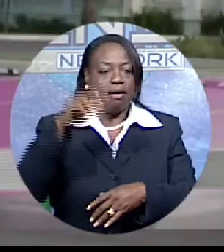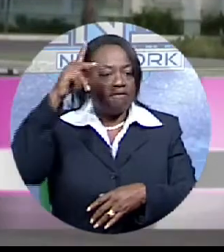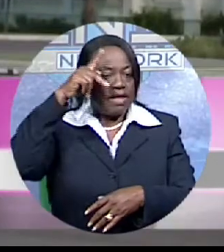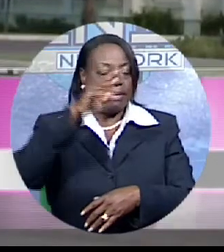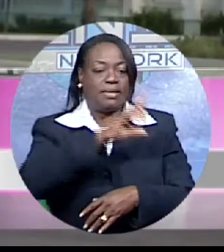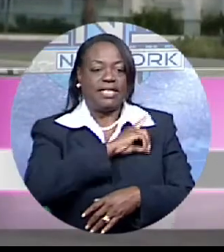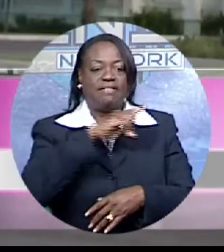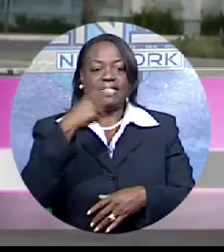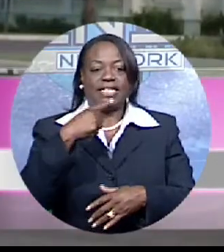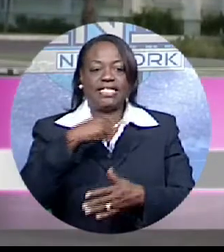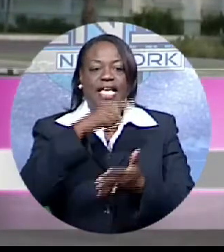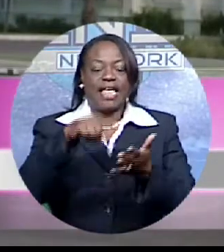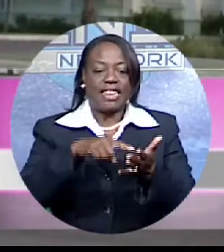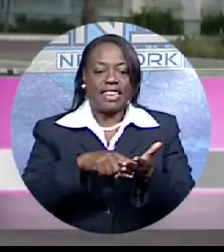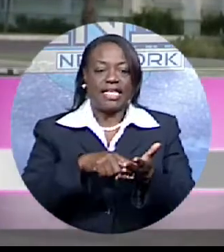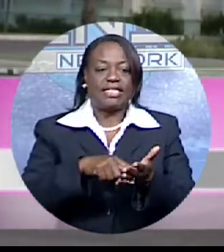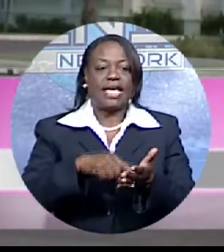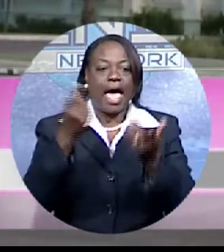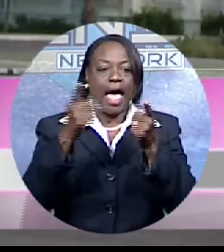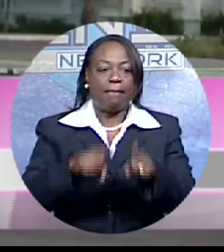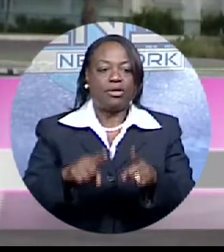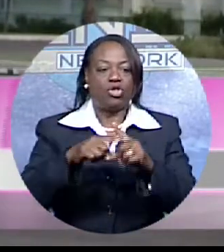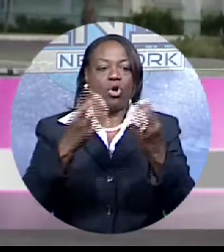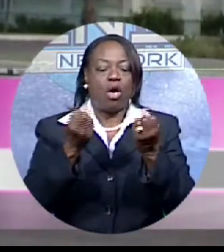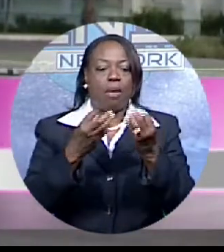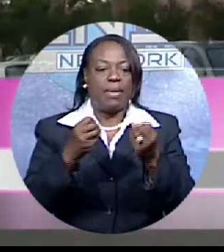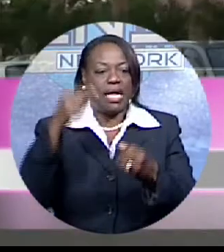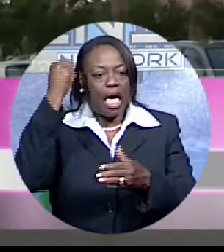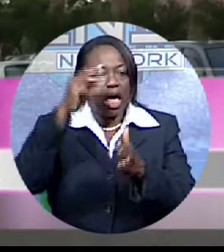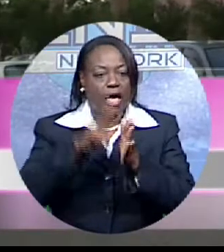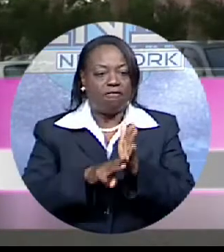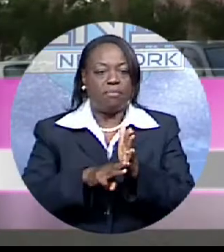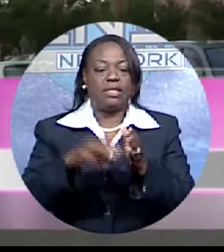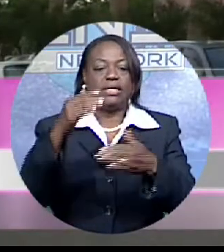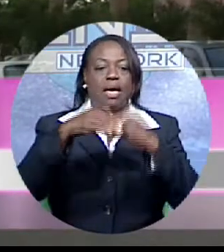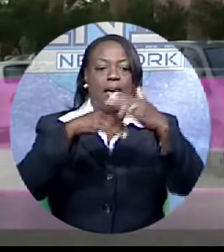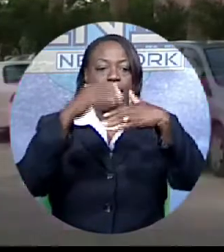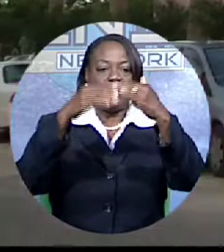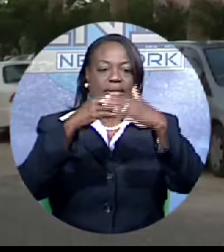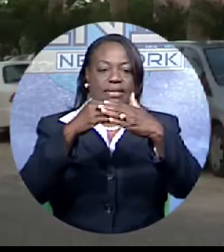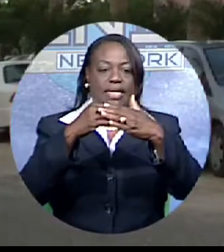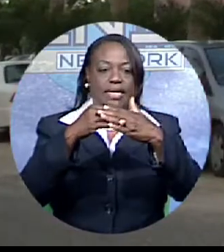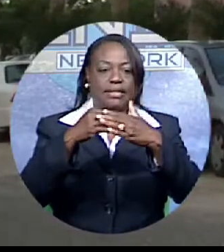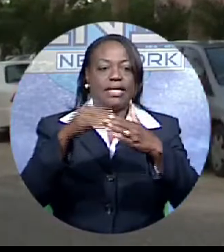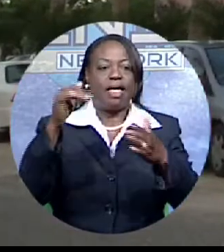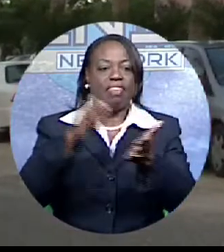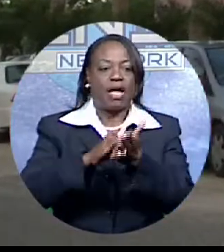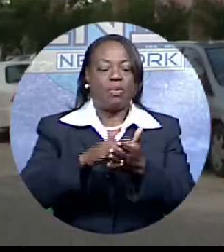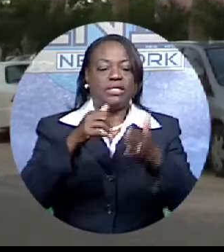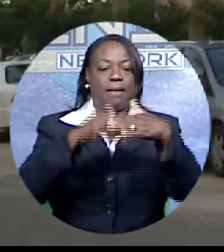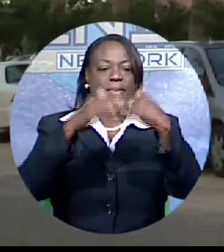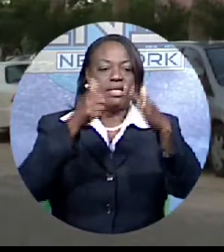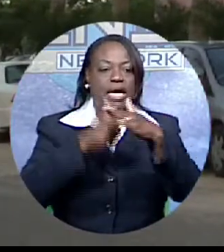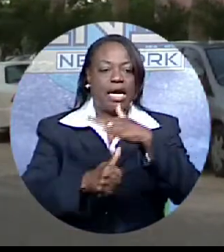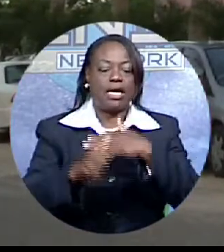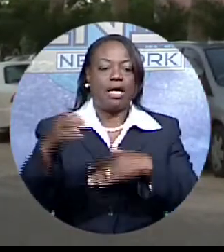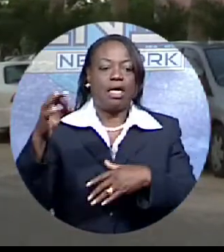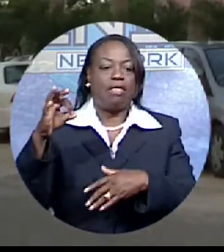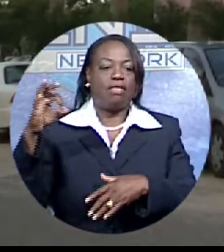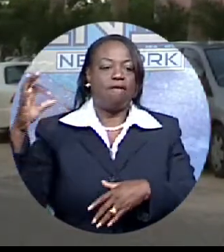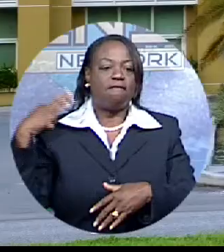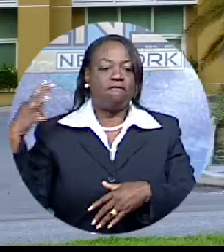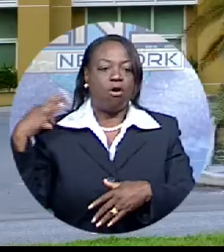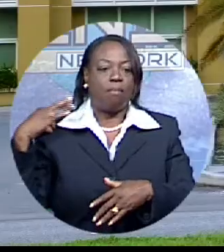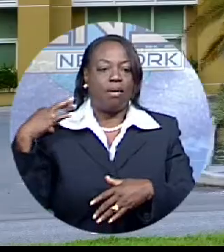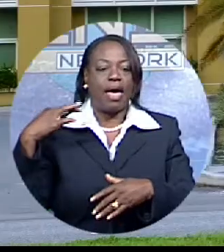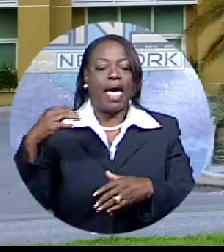with many government buildings constructed under the former administration. A number of those facilities are under scrutiny by the Christie government